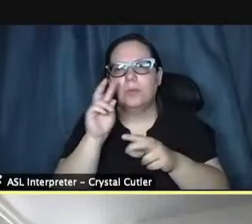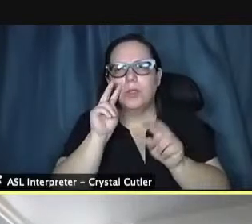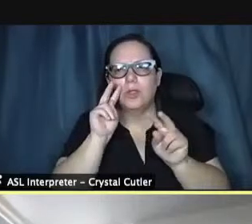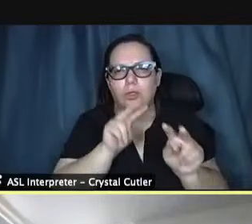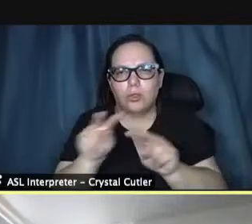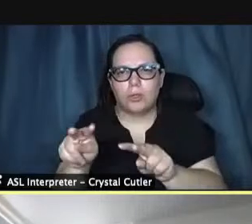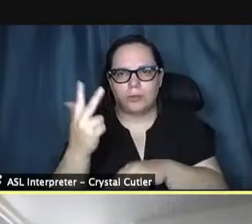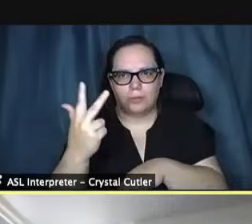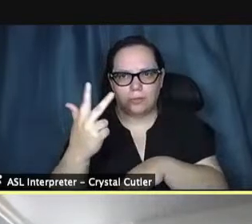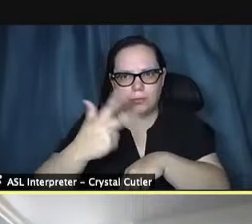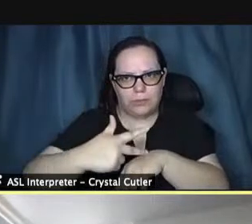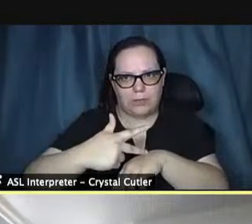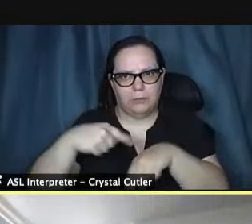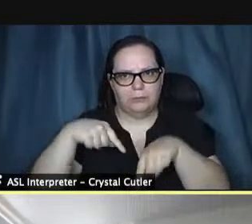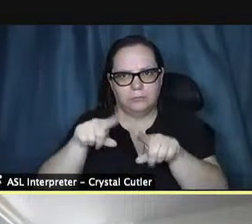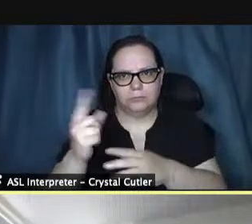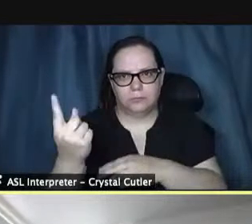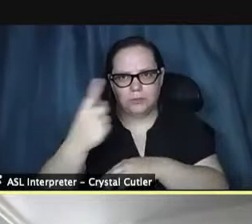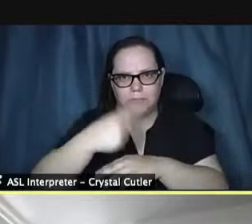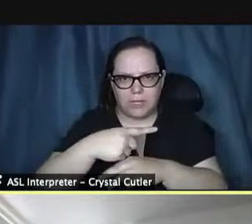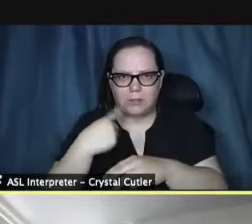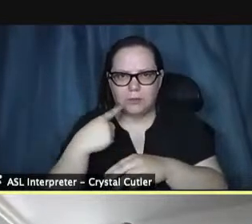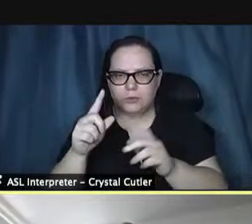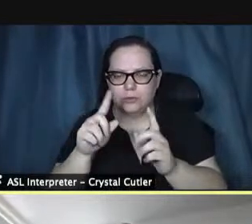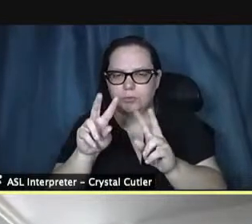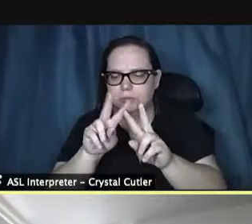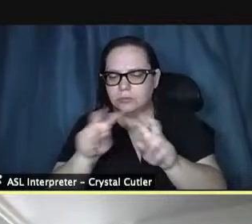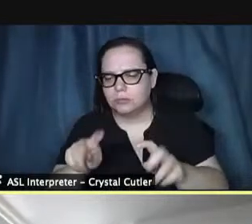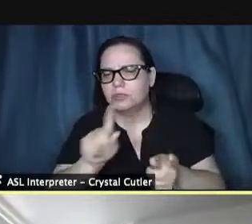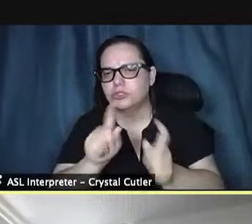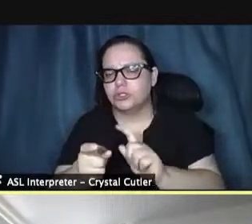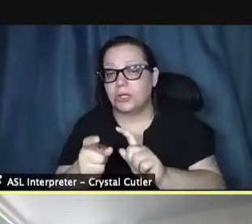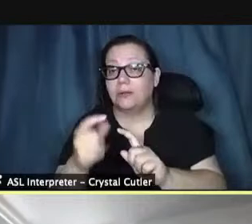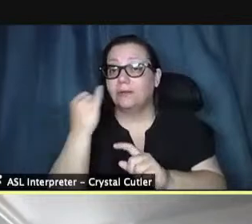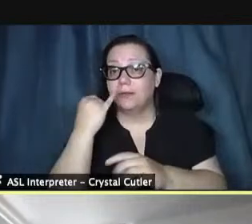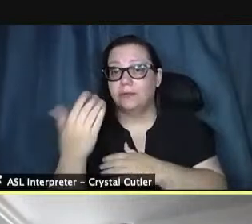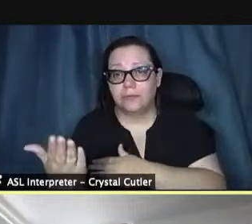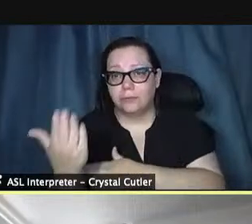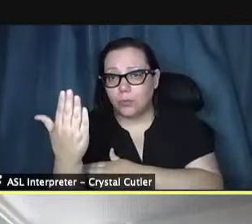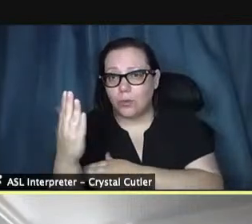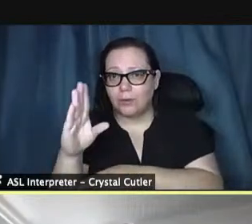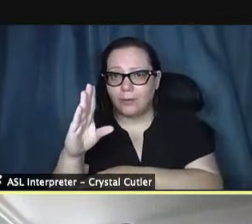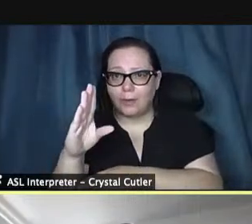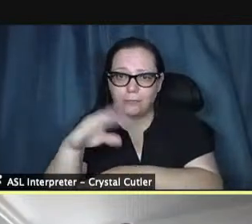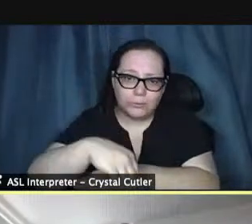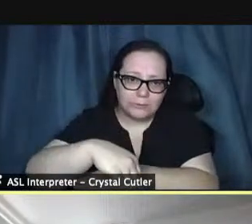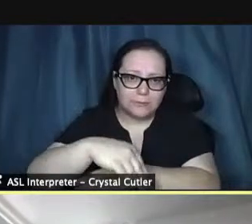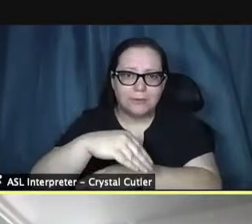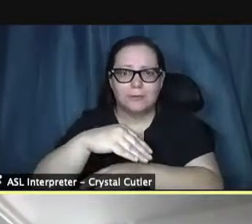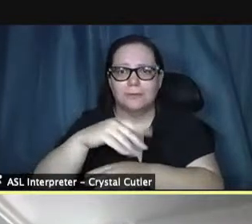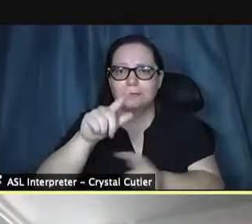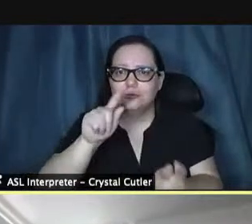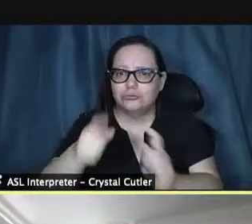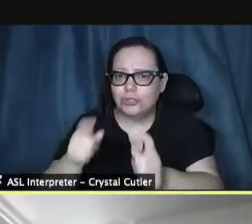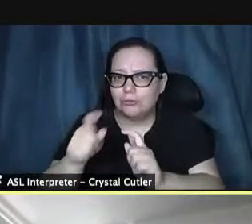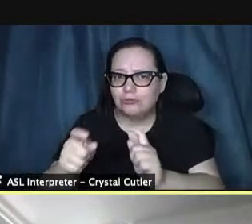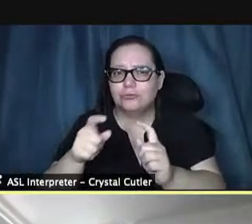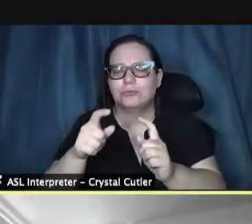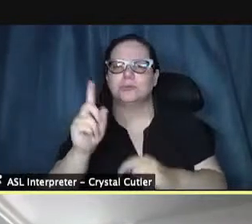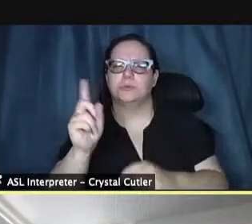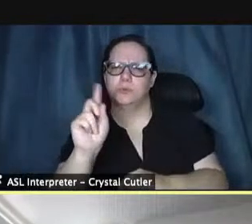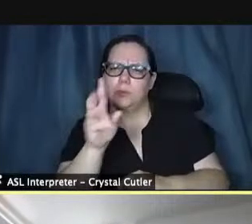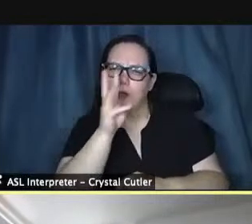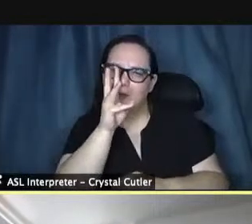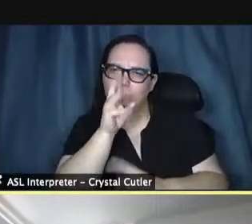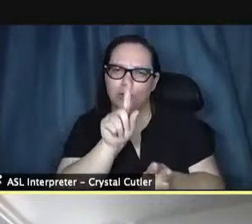of our targets to assess change as a function of morning, afternoon, evening. Where is the water changing